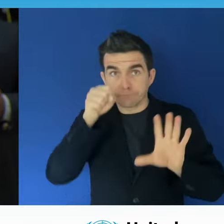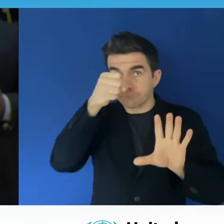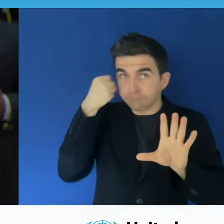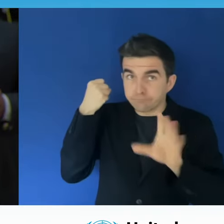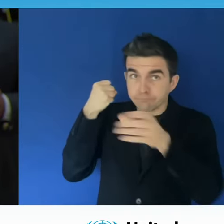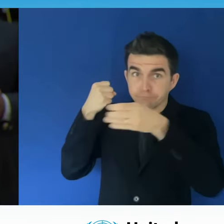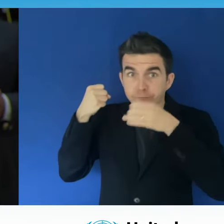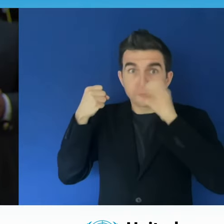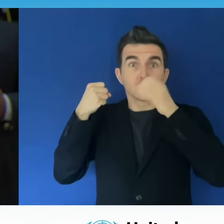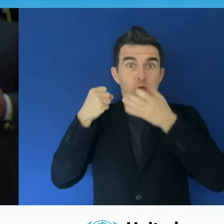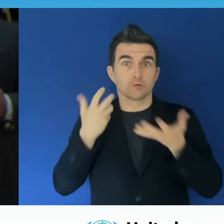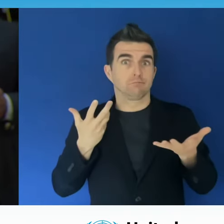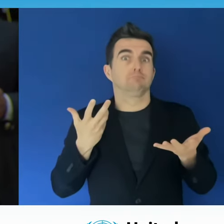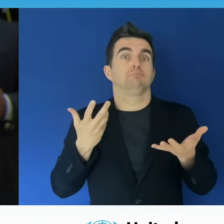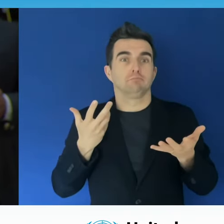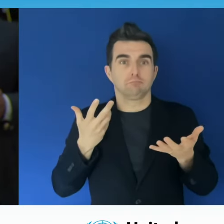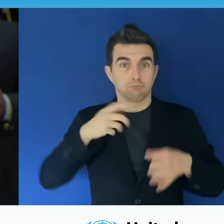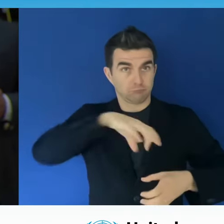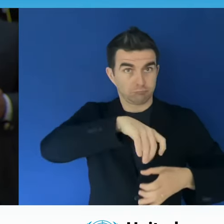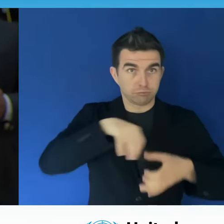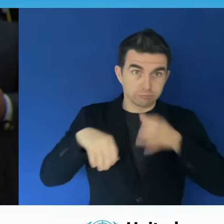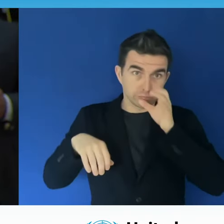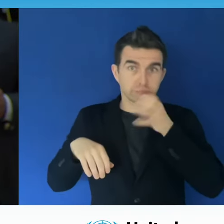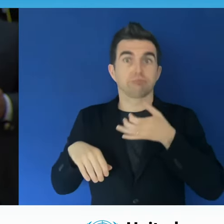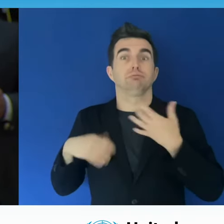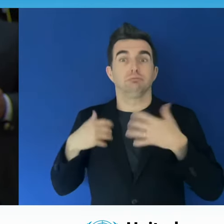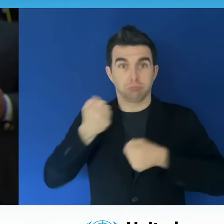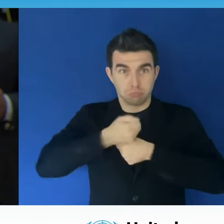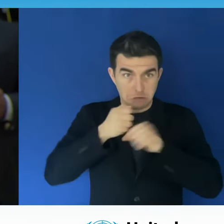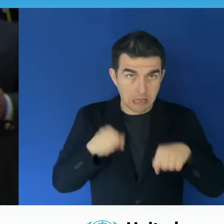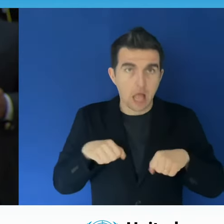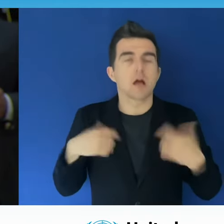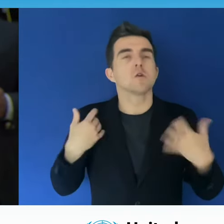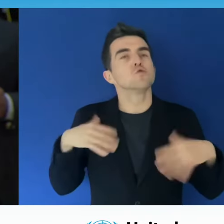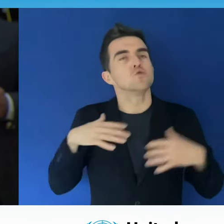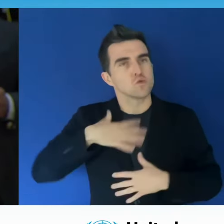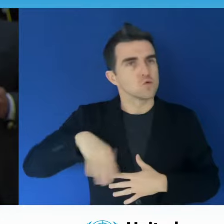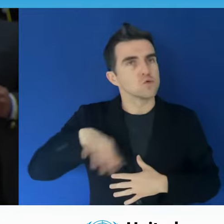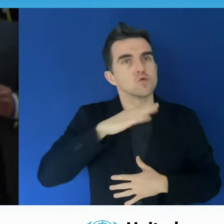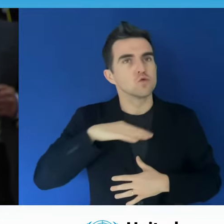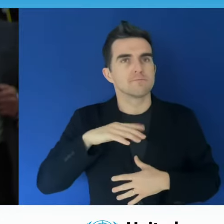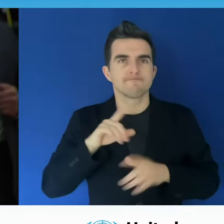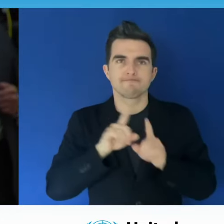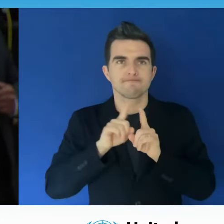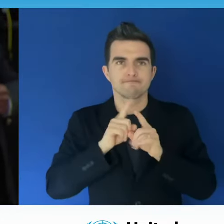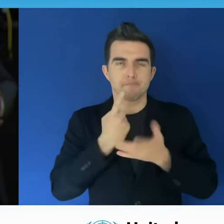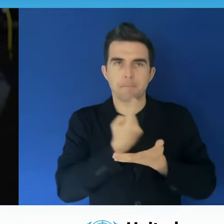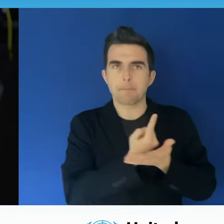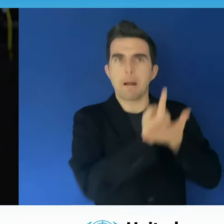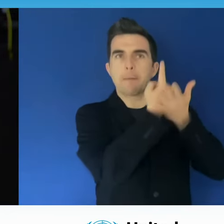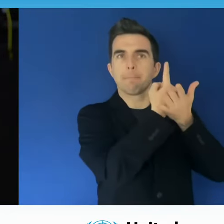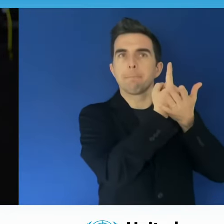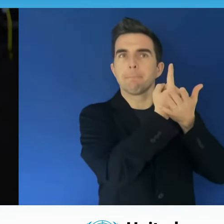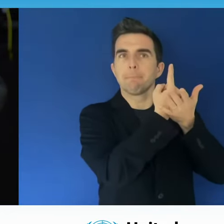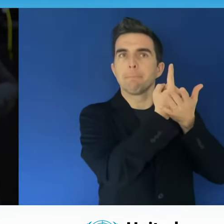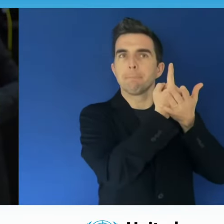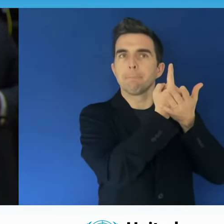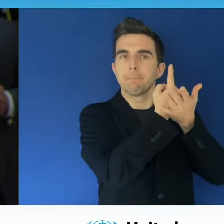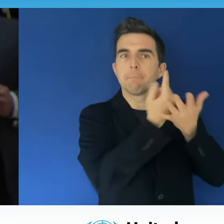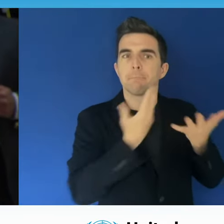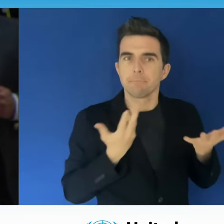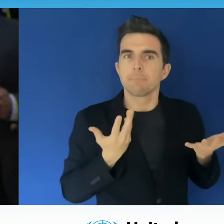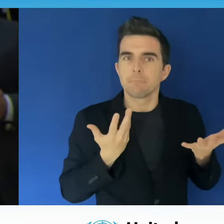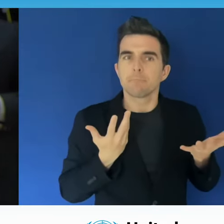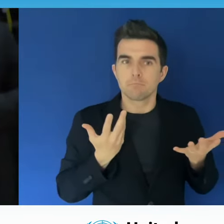million people are in extreme poverty, many millions are left homeless, Thousands of girls are being forced to marriage at